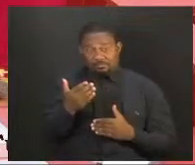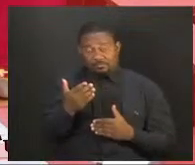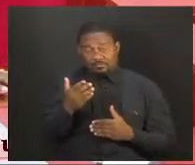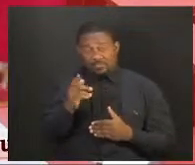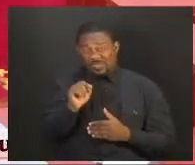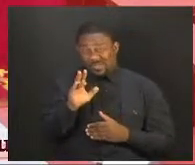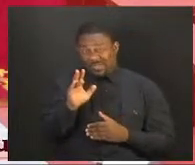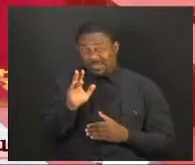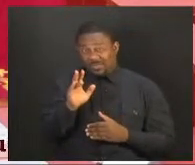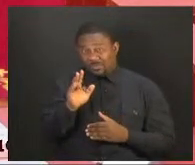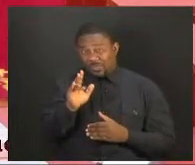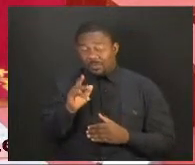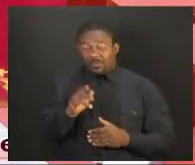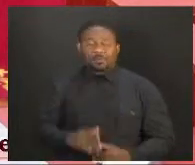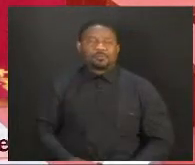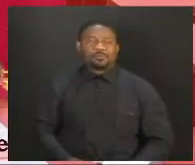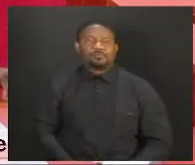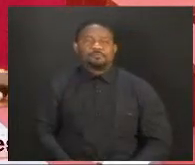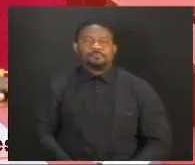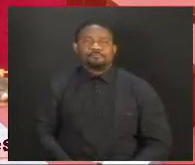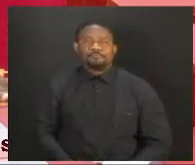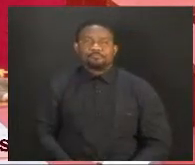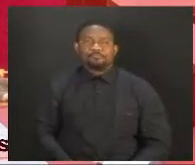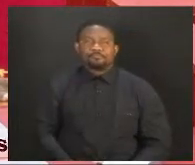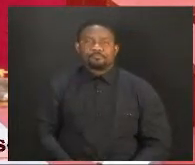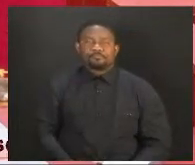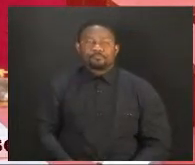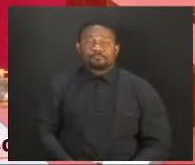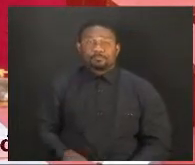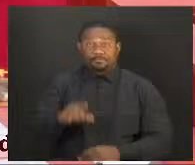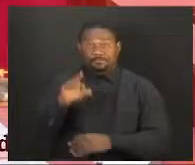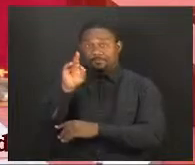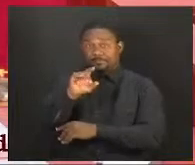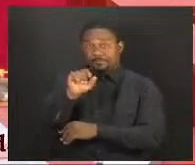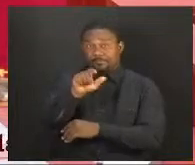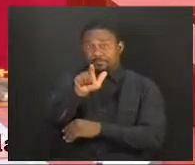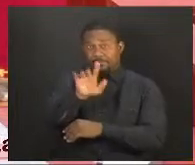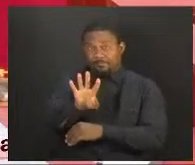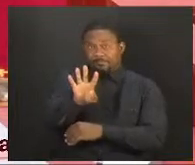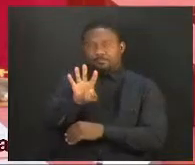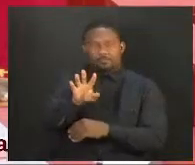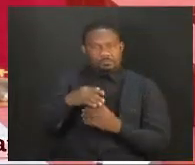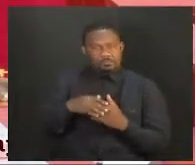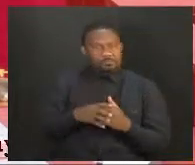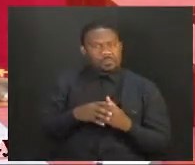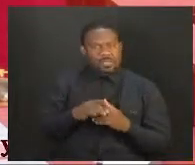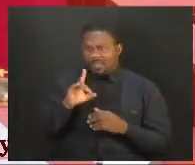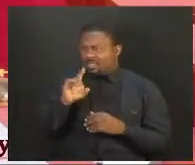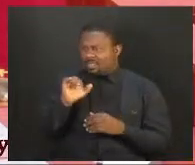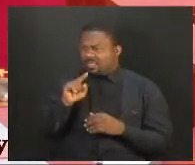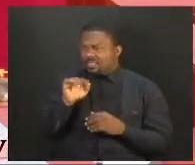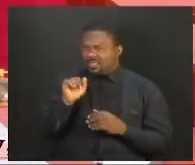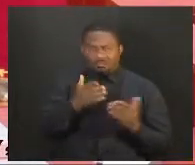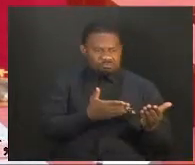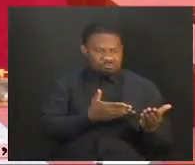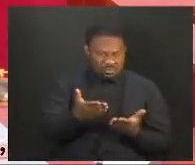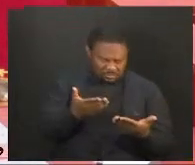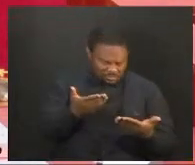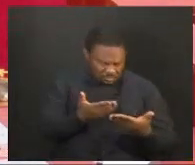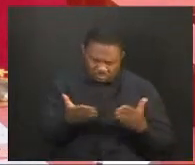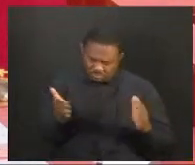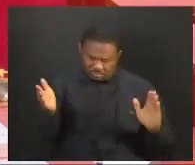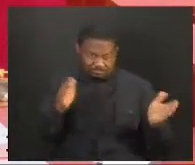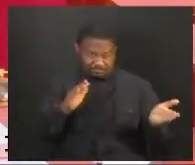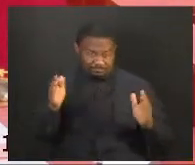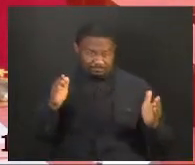2023. Mr. Speaker, at the end of December 2024, provisional data indicate that gross central government